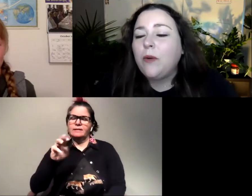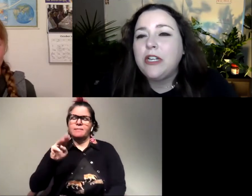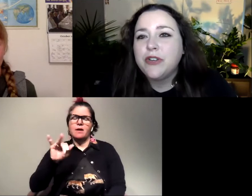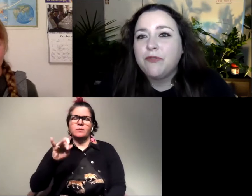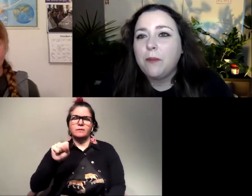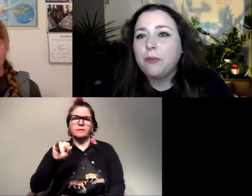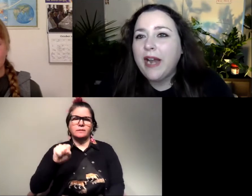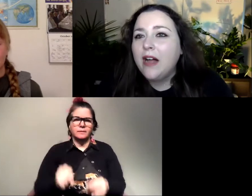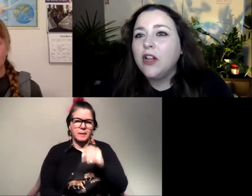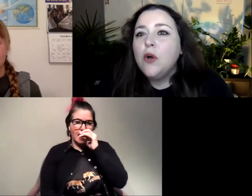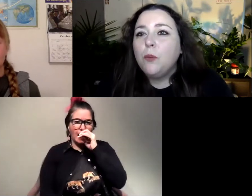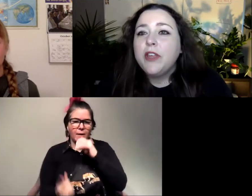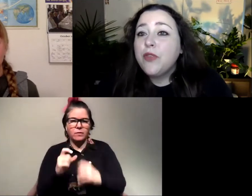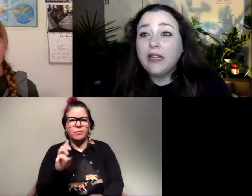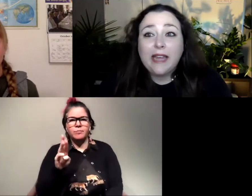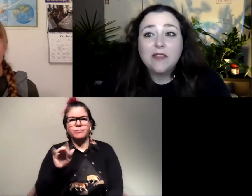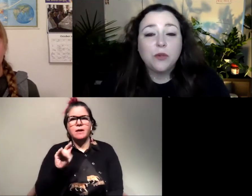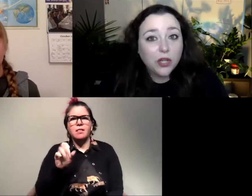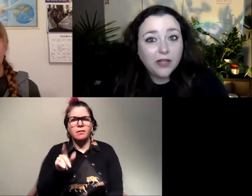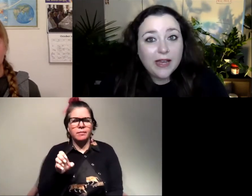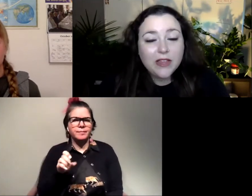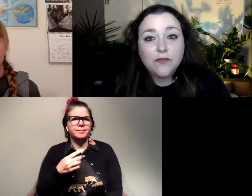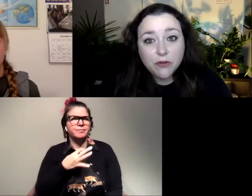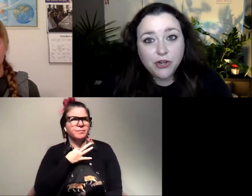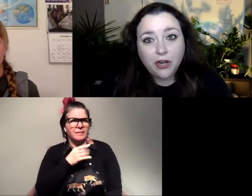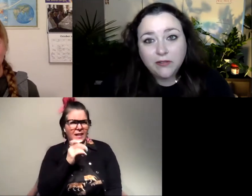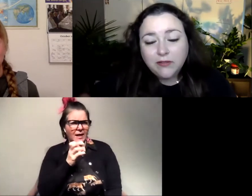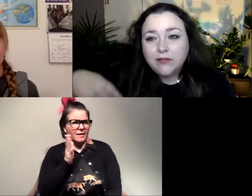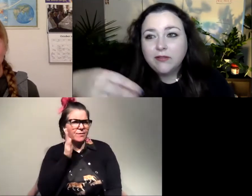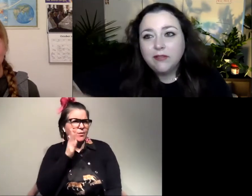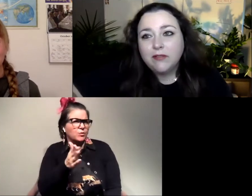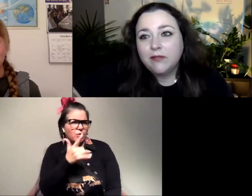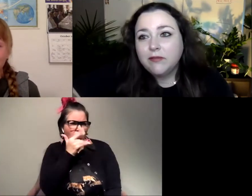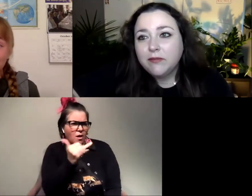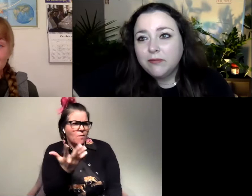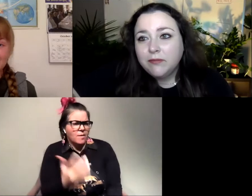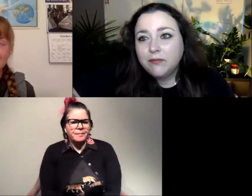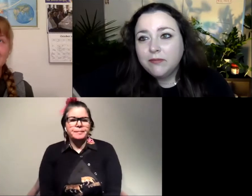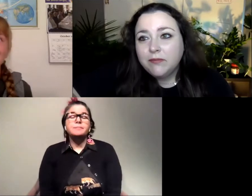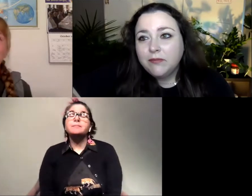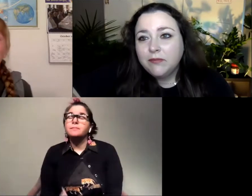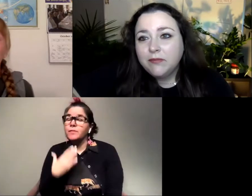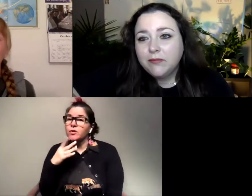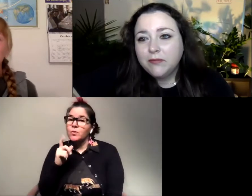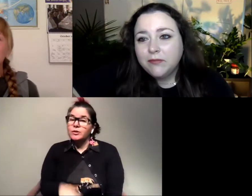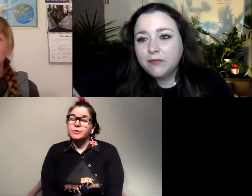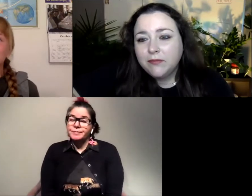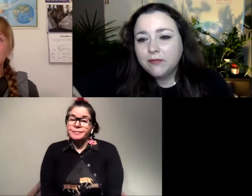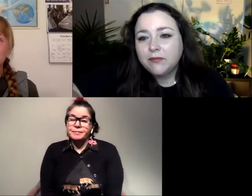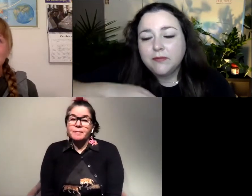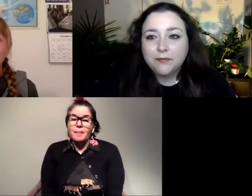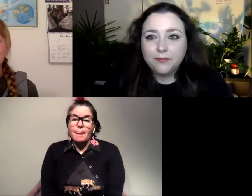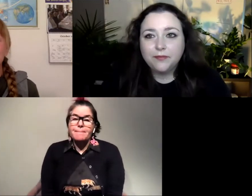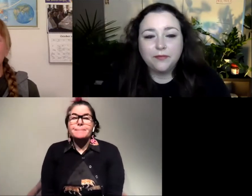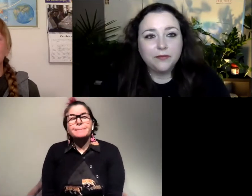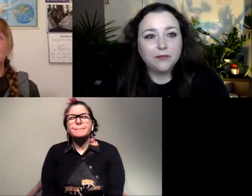a question from Brielle. What do you think lakes will look like in the future? Great question. So it's